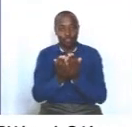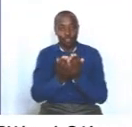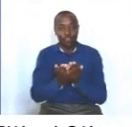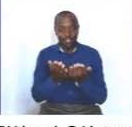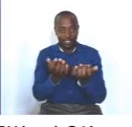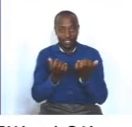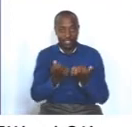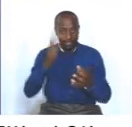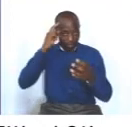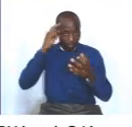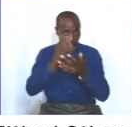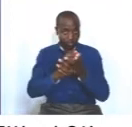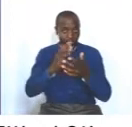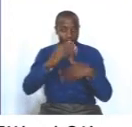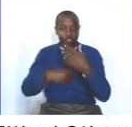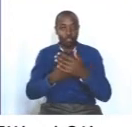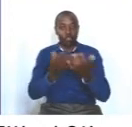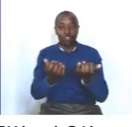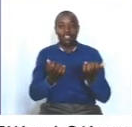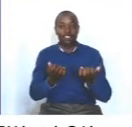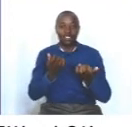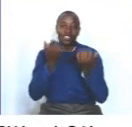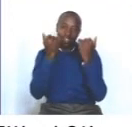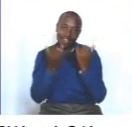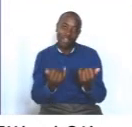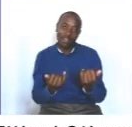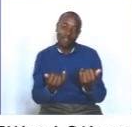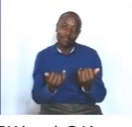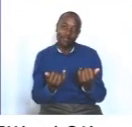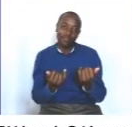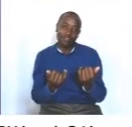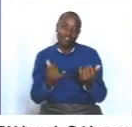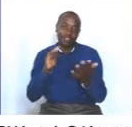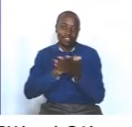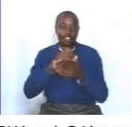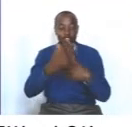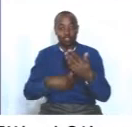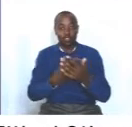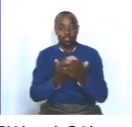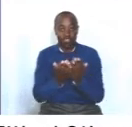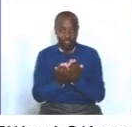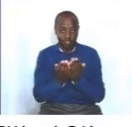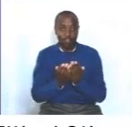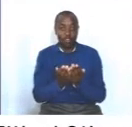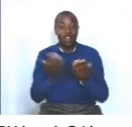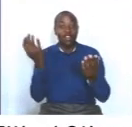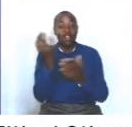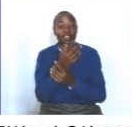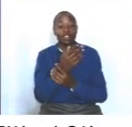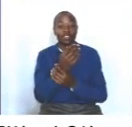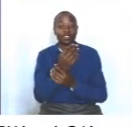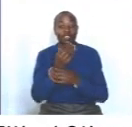and I believe that is all we need at this time. And that is all that Noah received. He sent